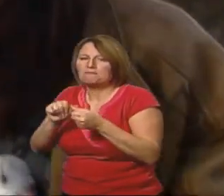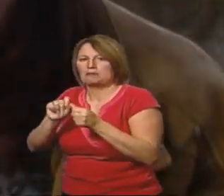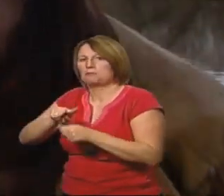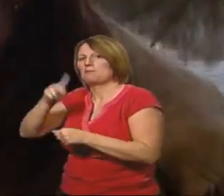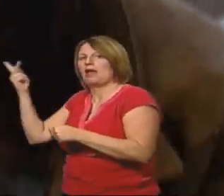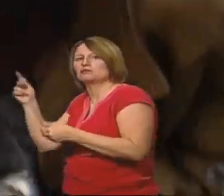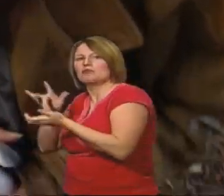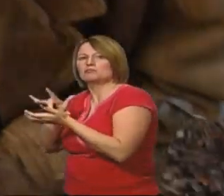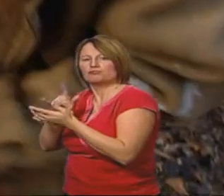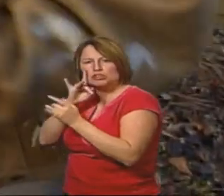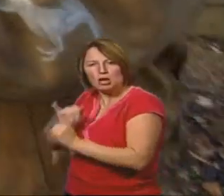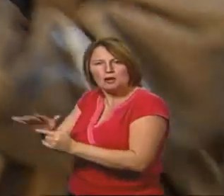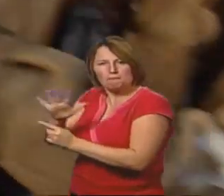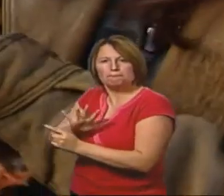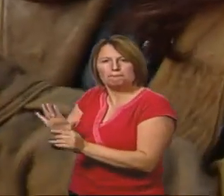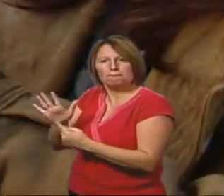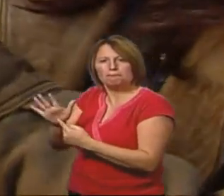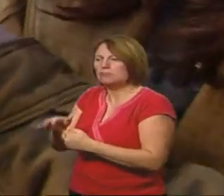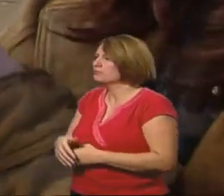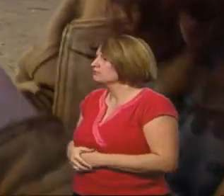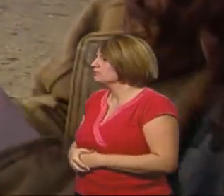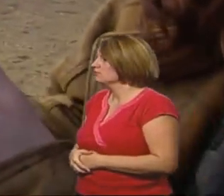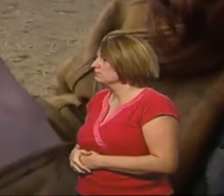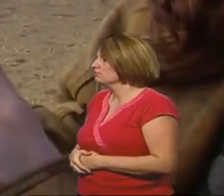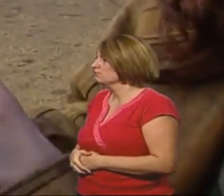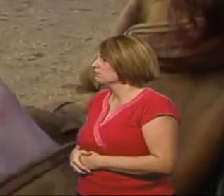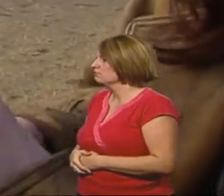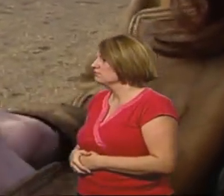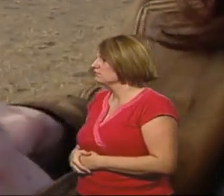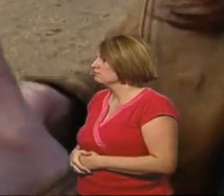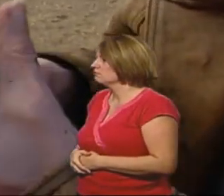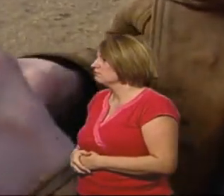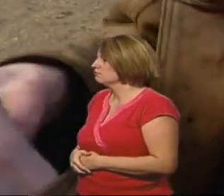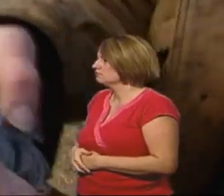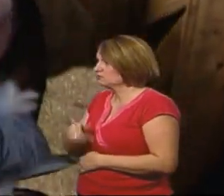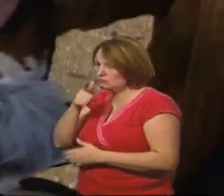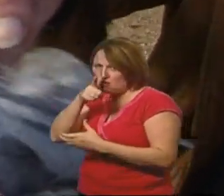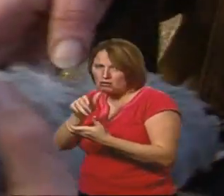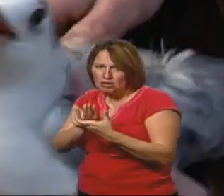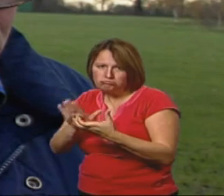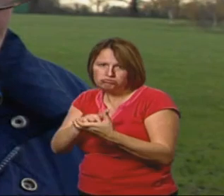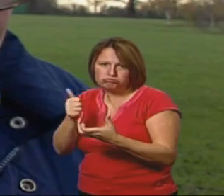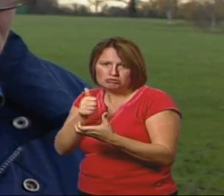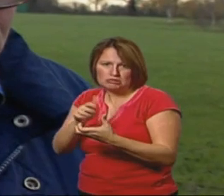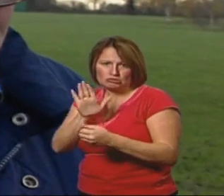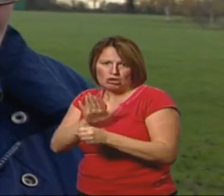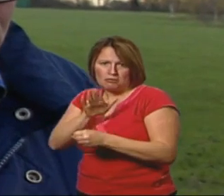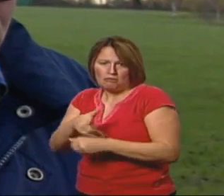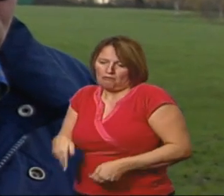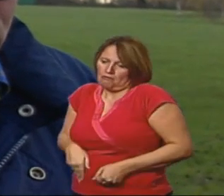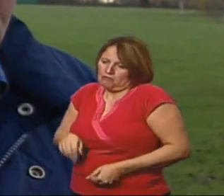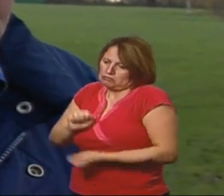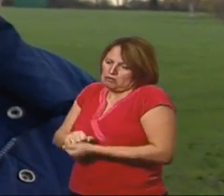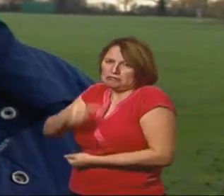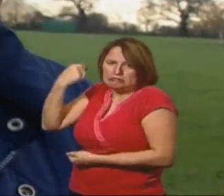gull back to the centre for a check-up. It's pretty lucky, really, aren't you? Just got wrapped round his leg and right round his body and his wings,